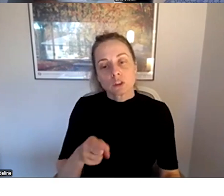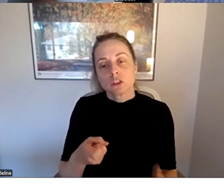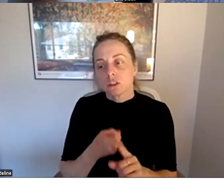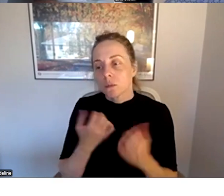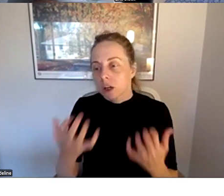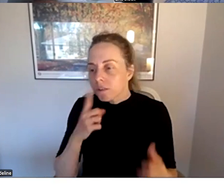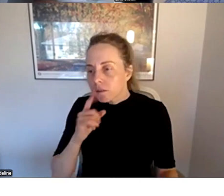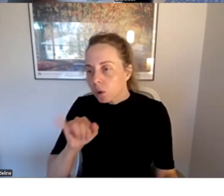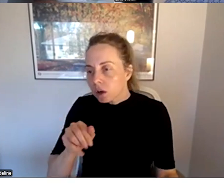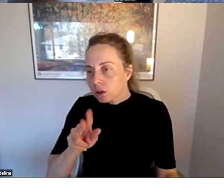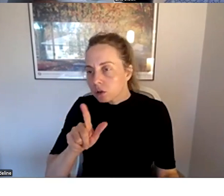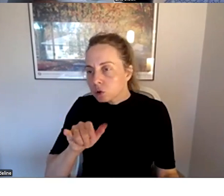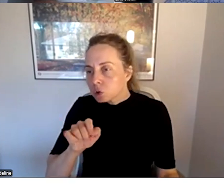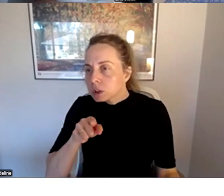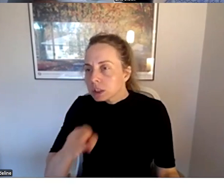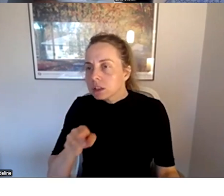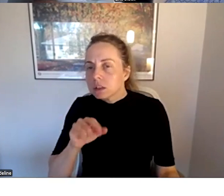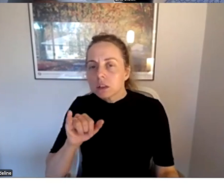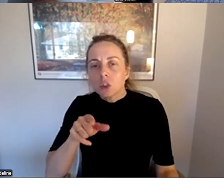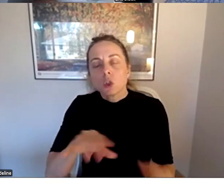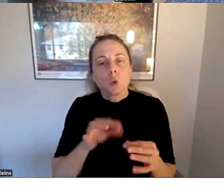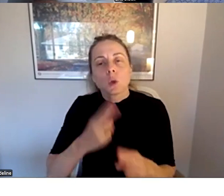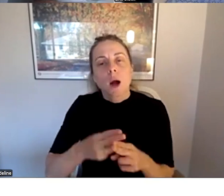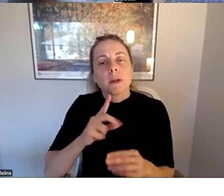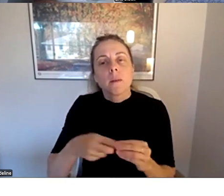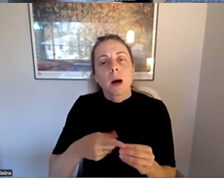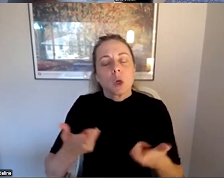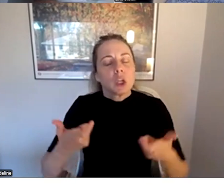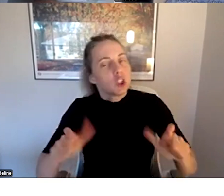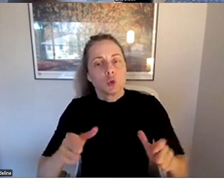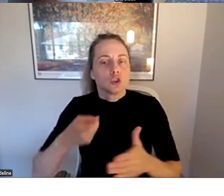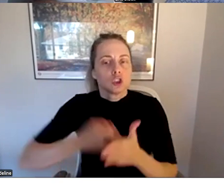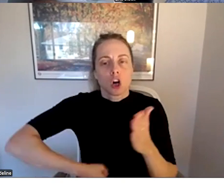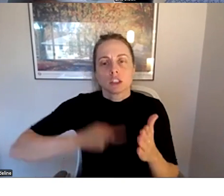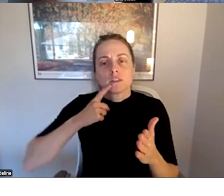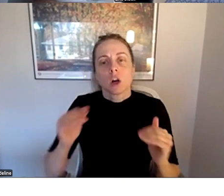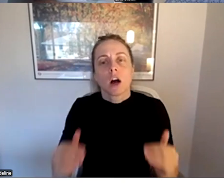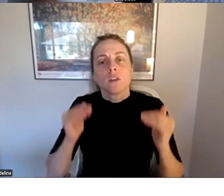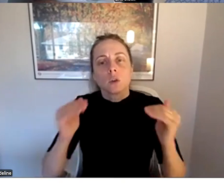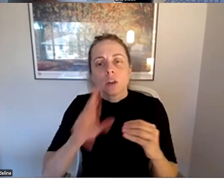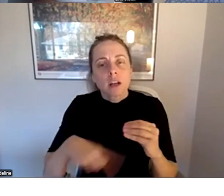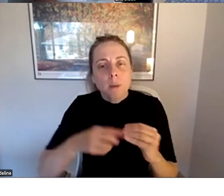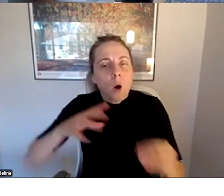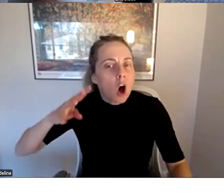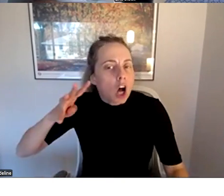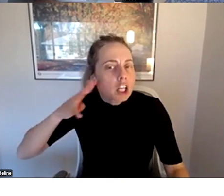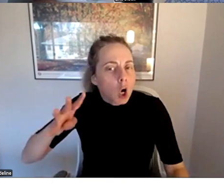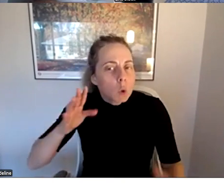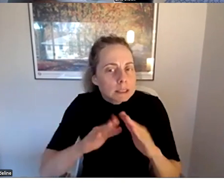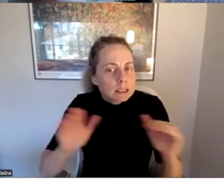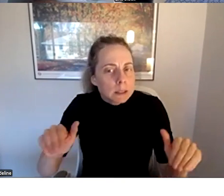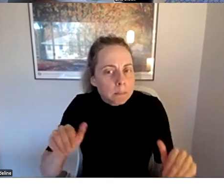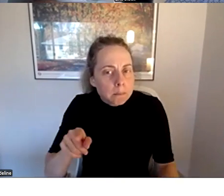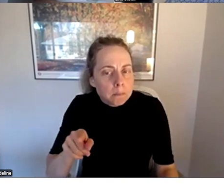Julie. Julie, you commented on the huge cost for the upgrade, I believe, when you were talking about that audio system. The question is, how